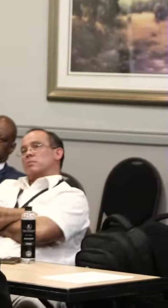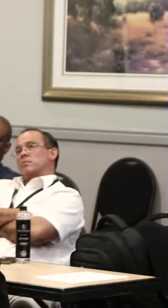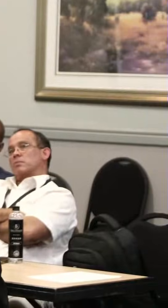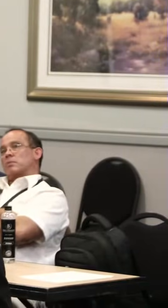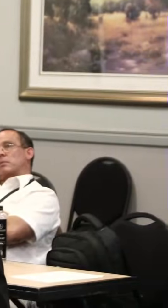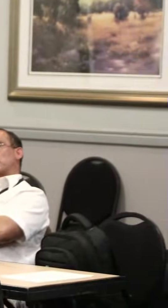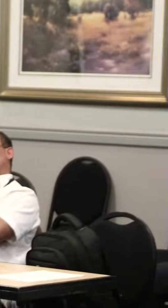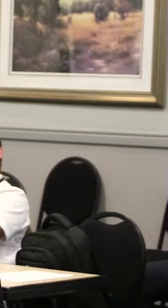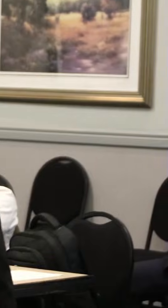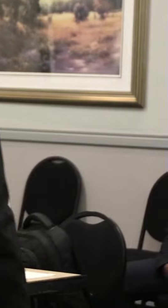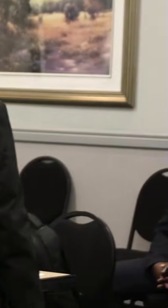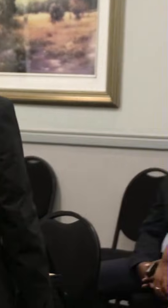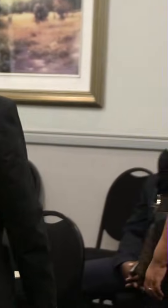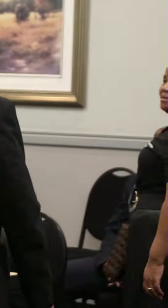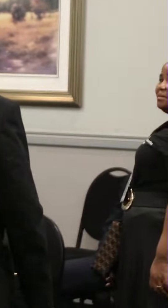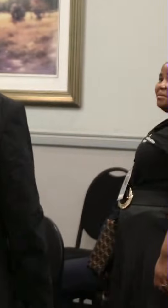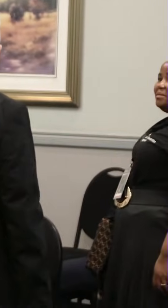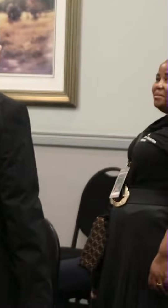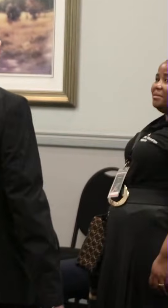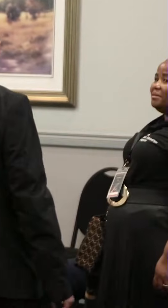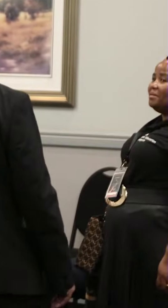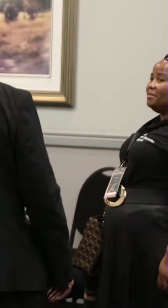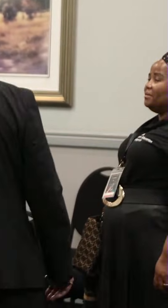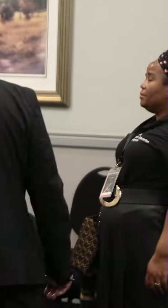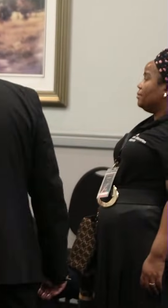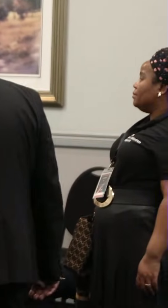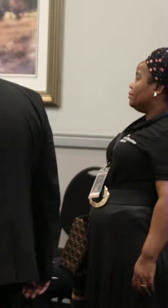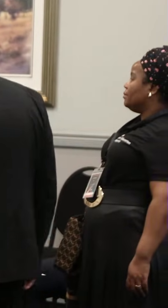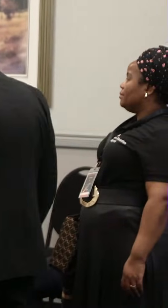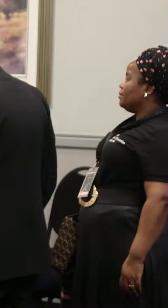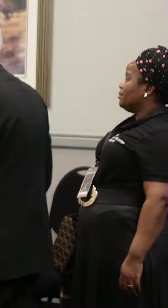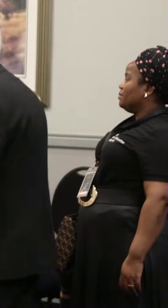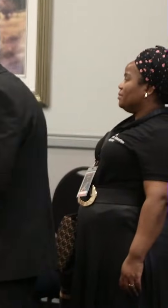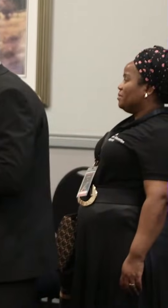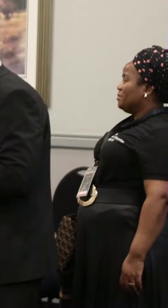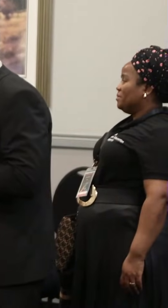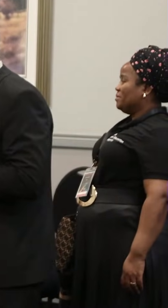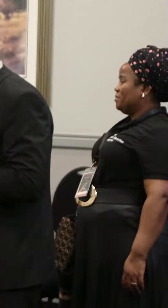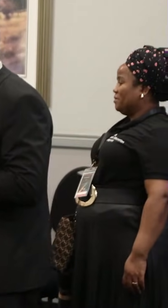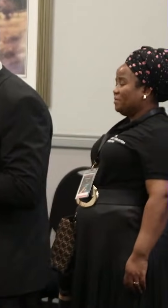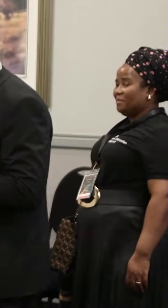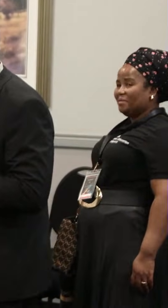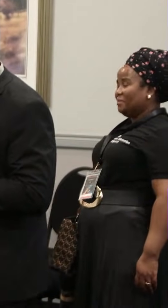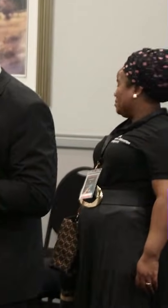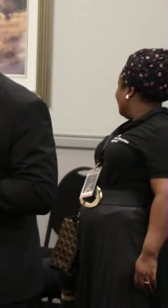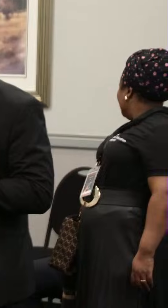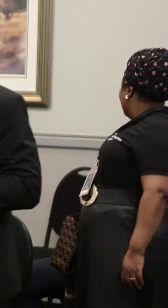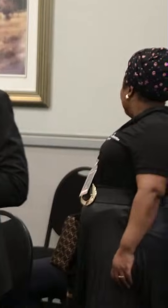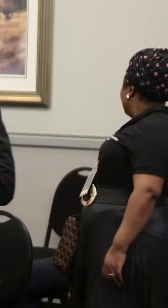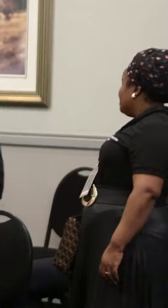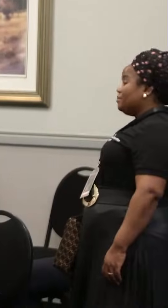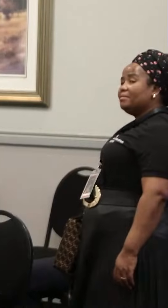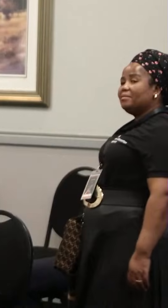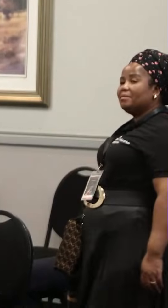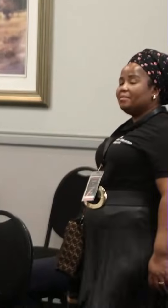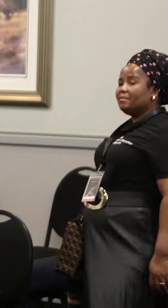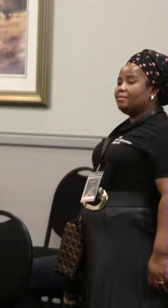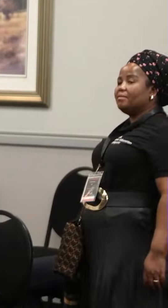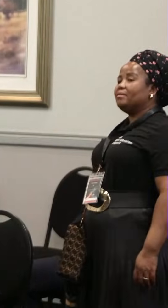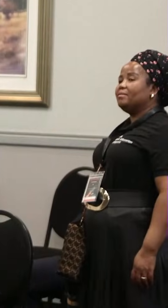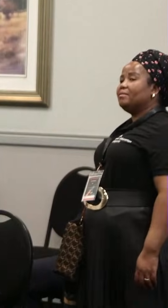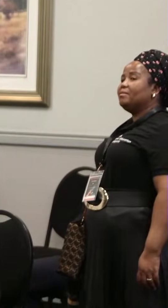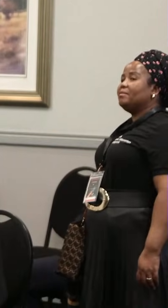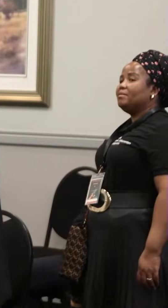but the data that is required in that regard. So whenever they run the model, they don't actually